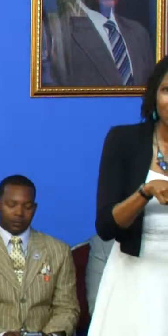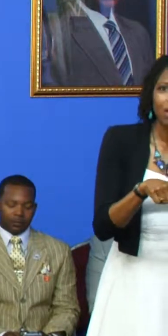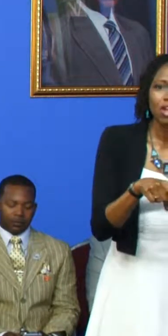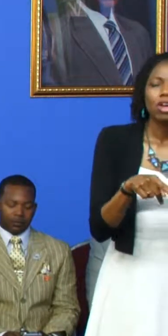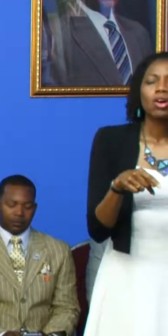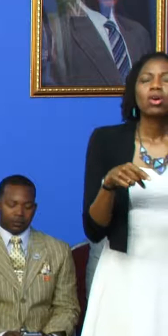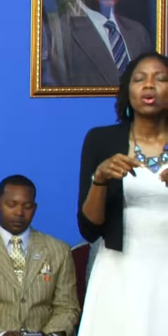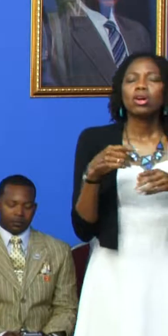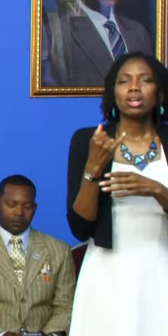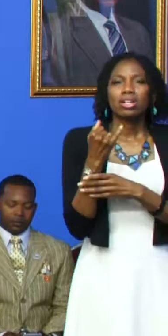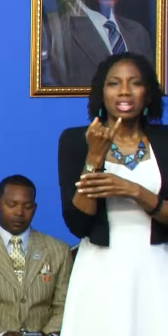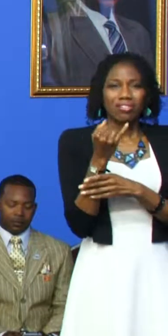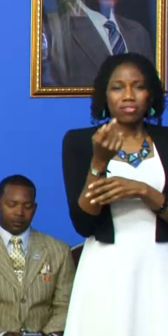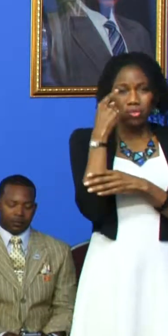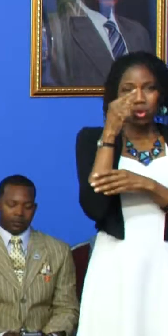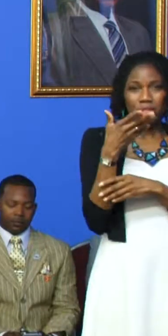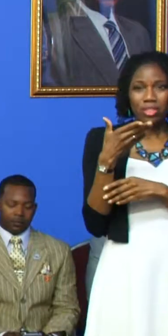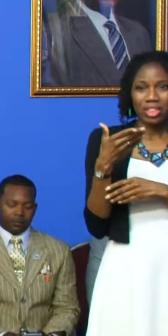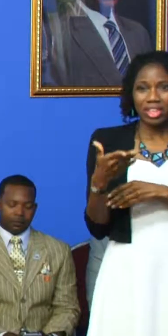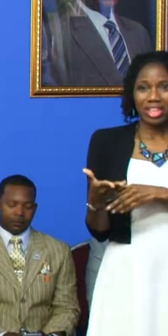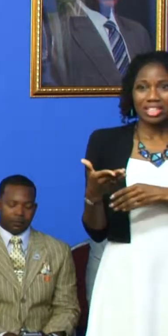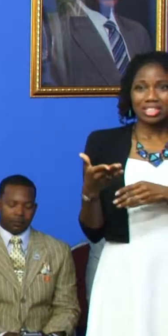that pertains to us.